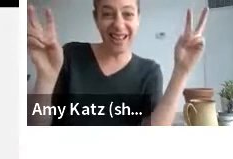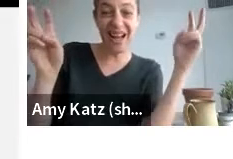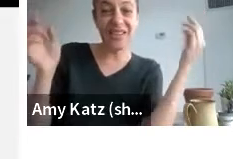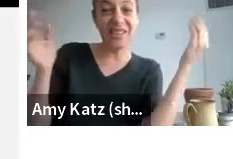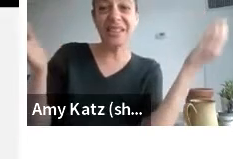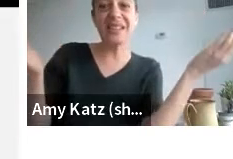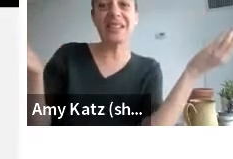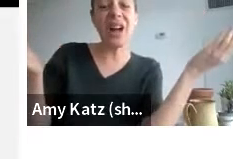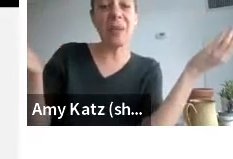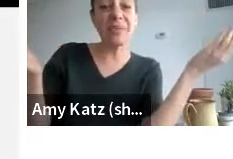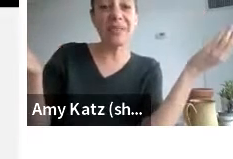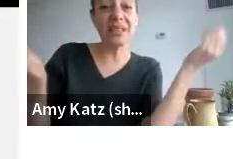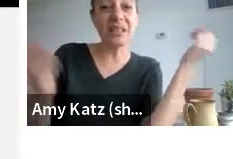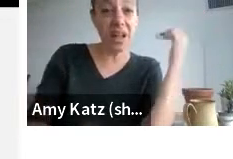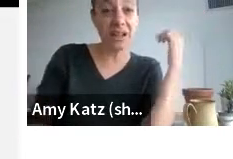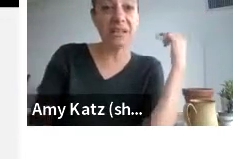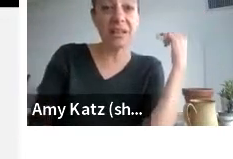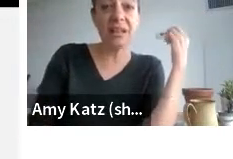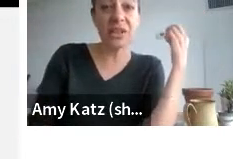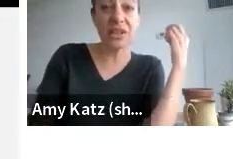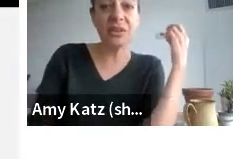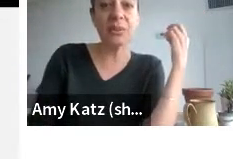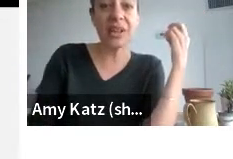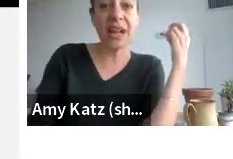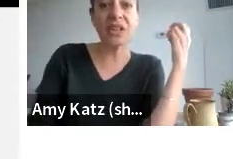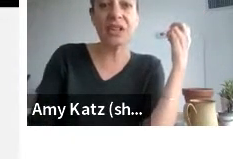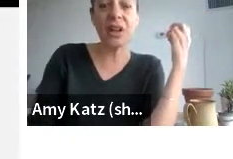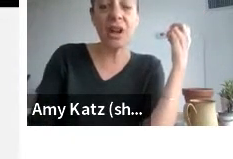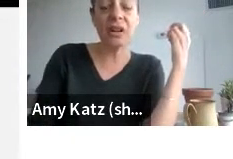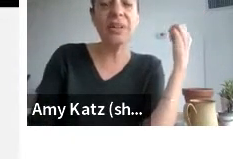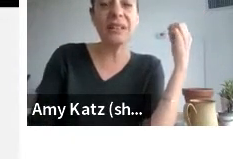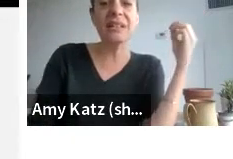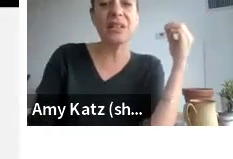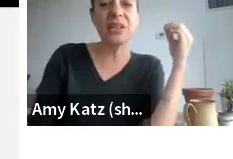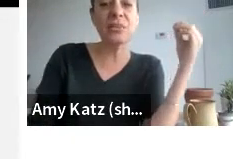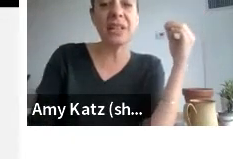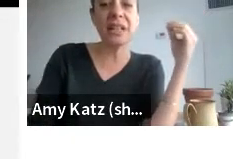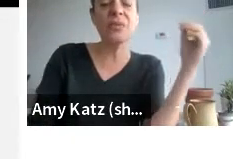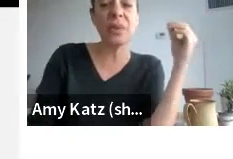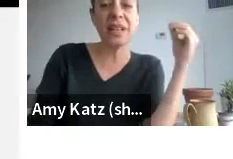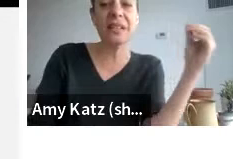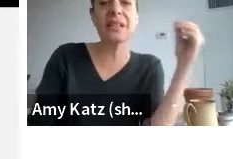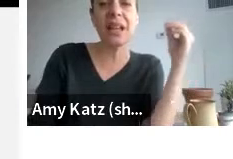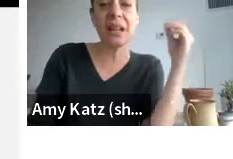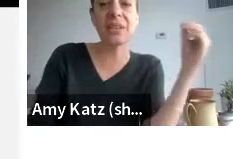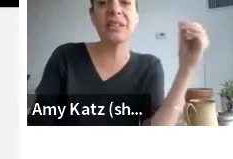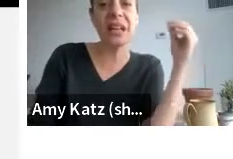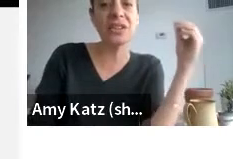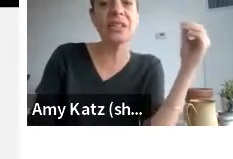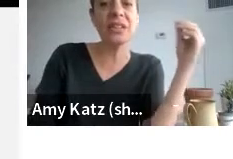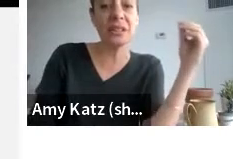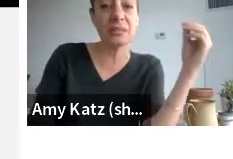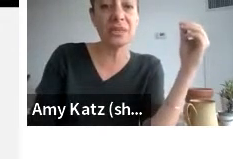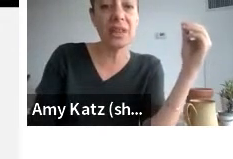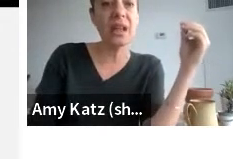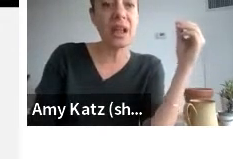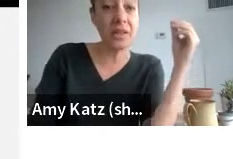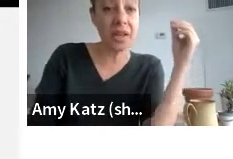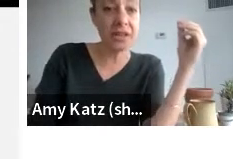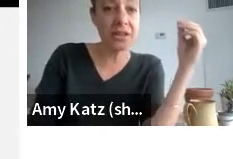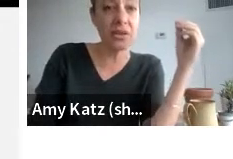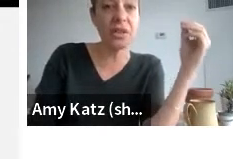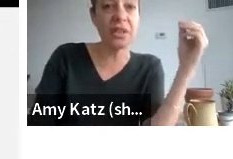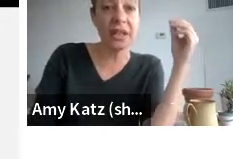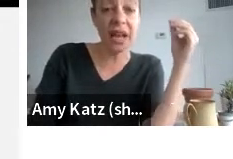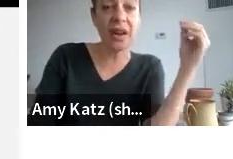populations. This needs to stop. It's a gloss. It obscures what's actually going on because it's interrelated, racist, ableist, ageist systems and